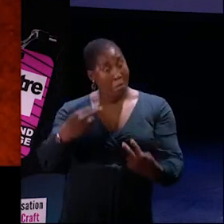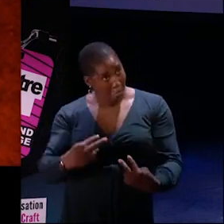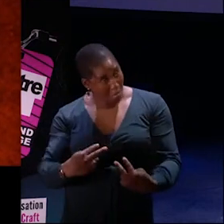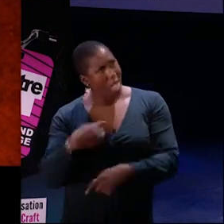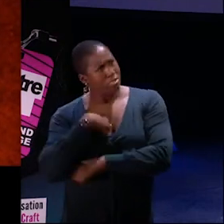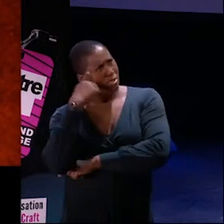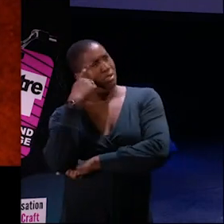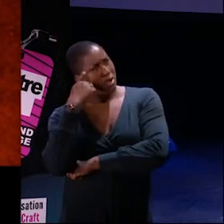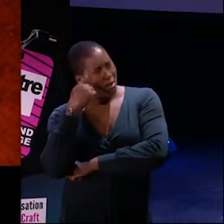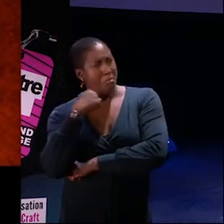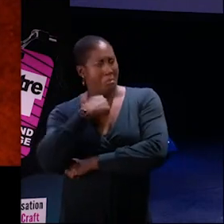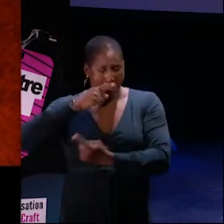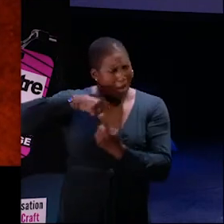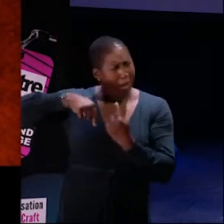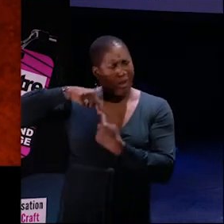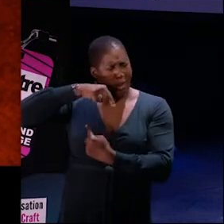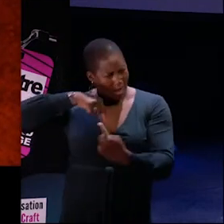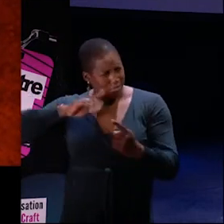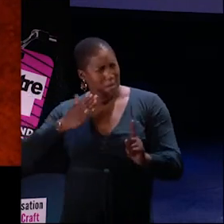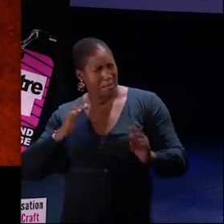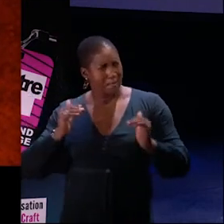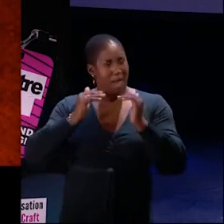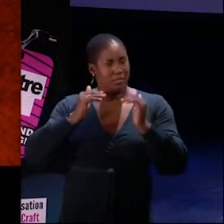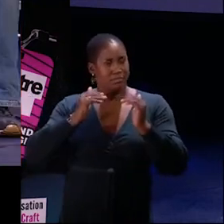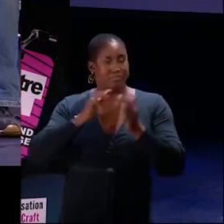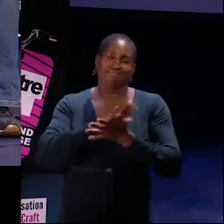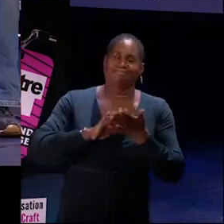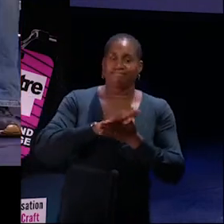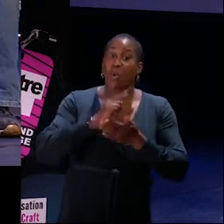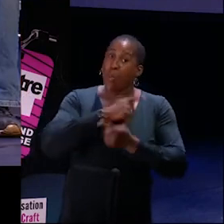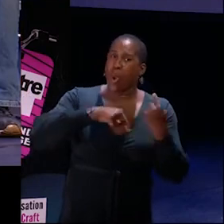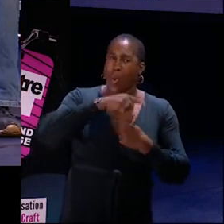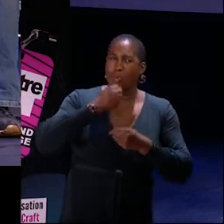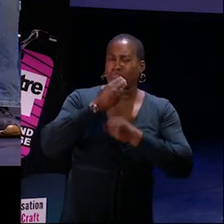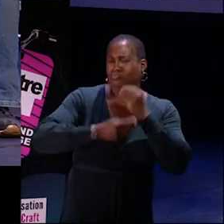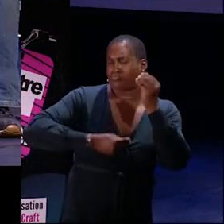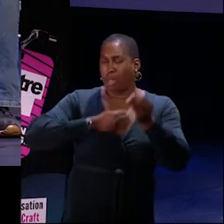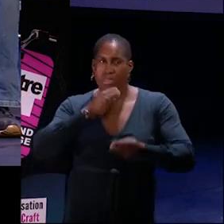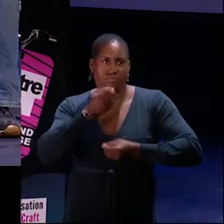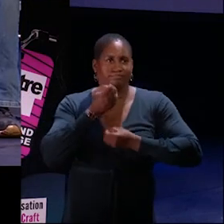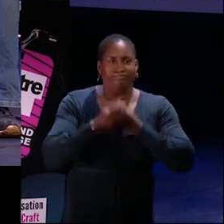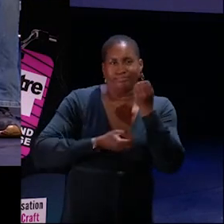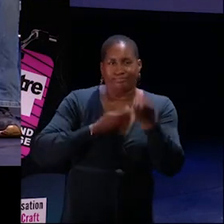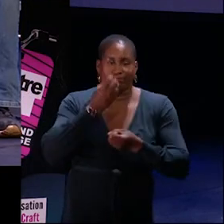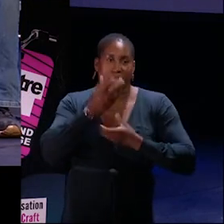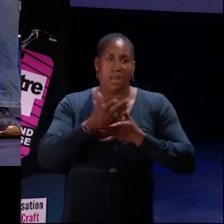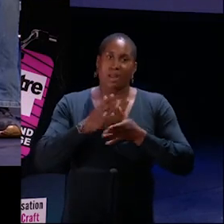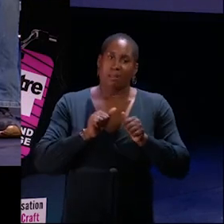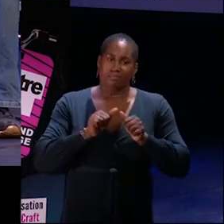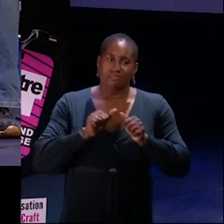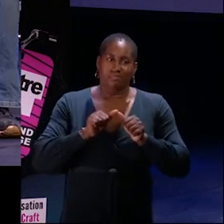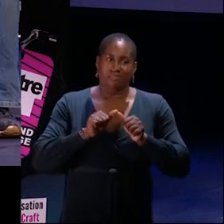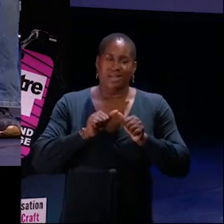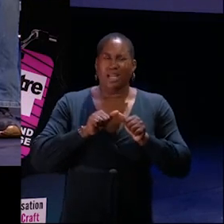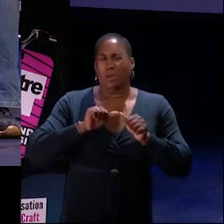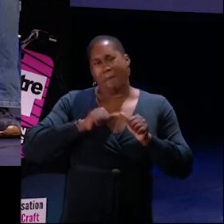in response to that, our reach as storytellers in cultural terms is absolutely ginormous. So this was